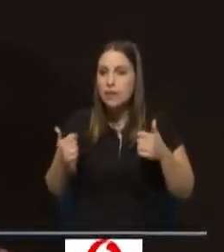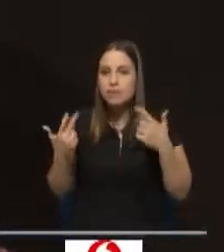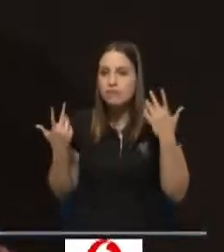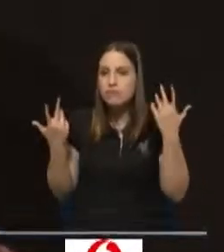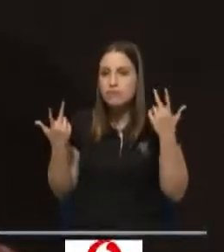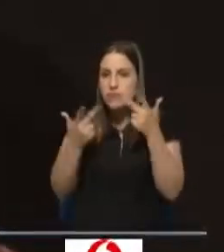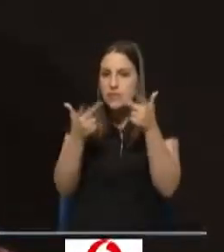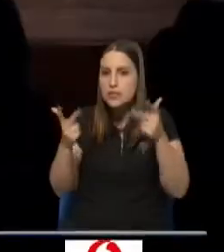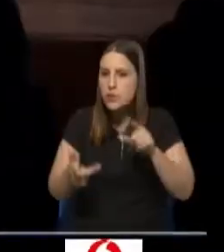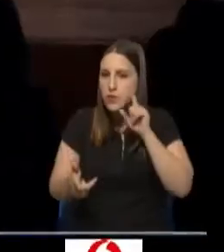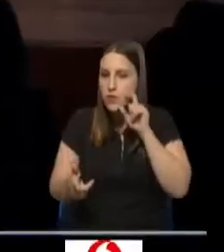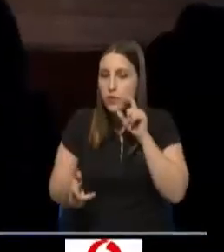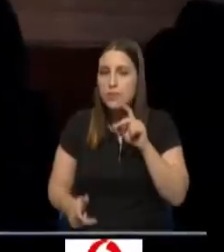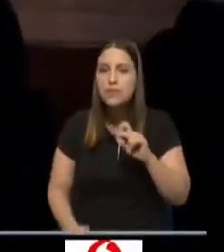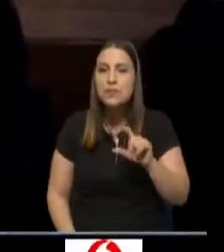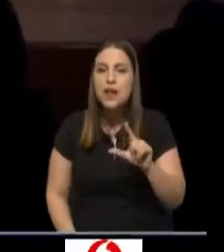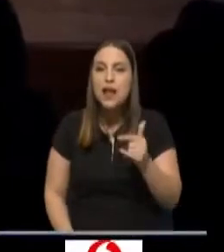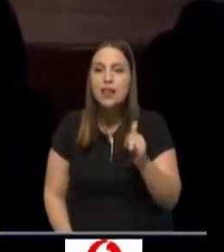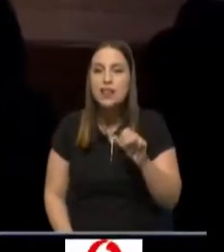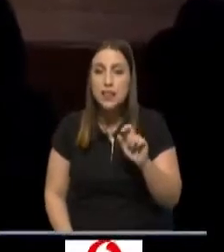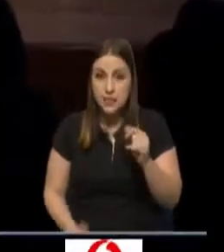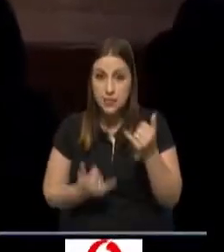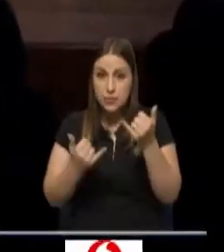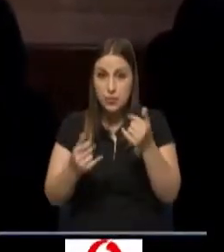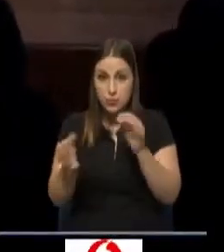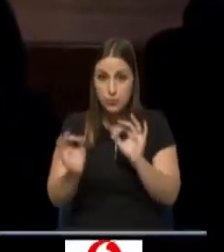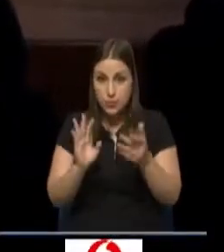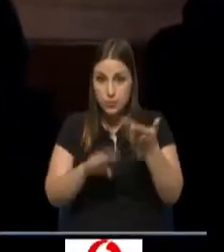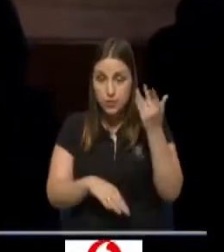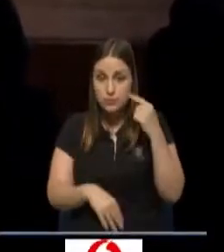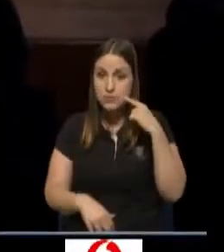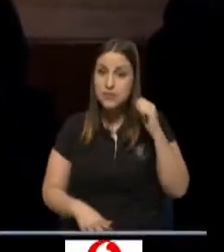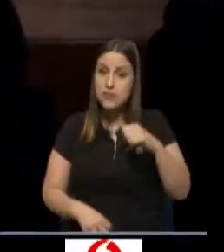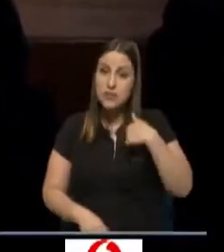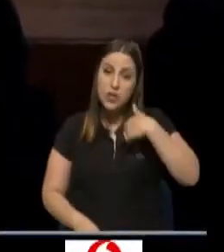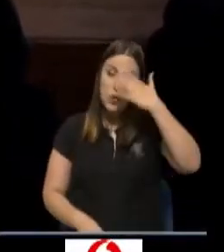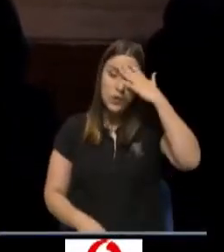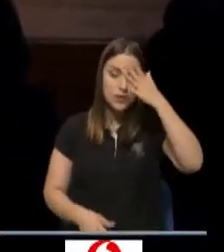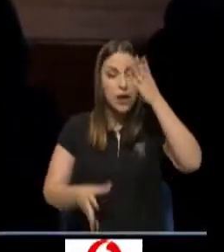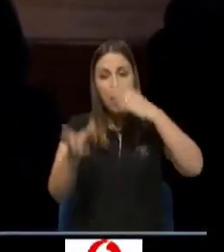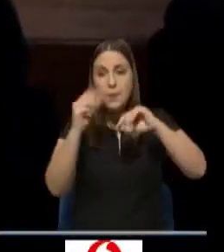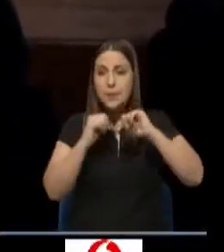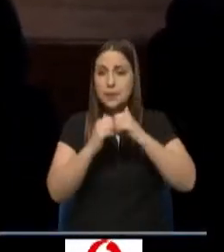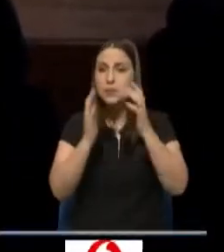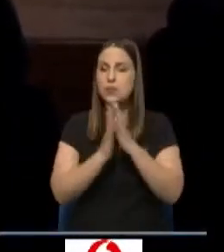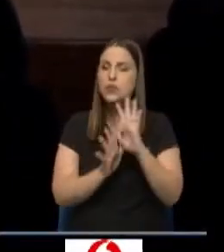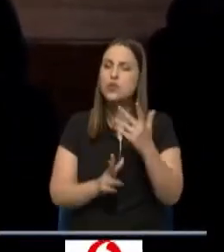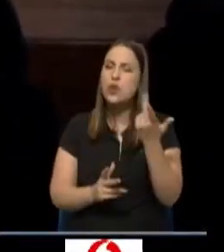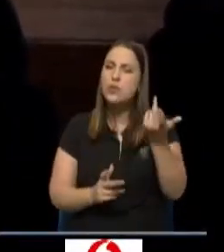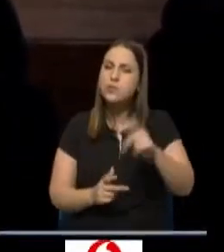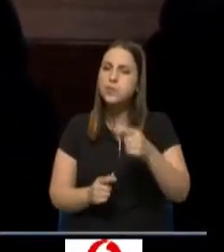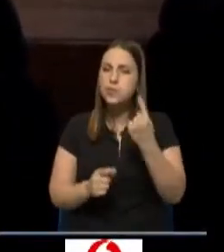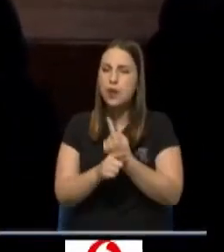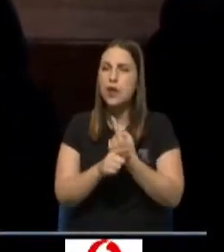as I said, nobody's free. Altis is ready for this. And then we all learned